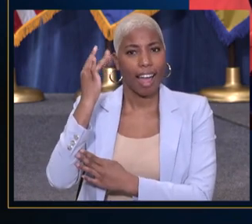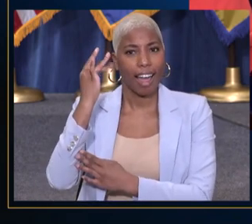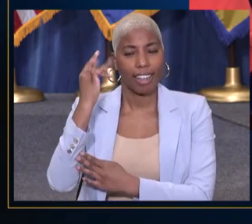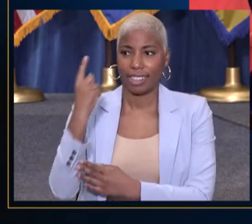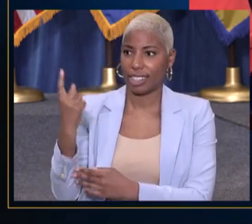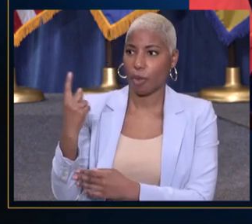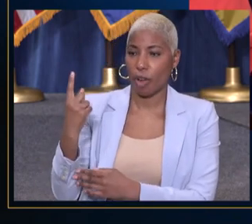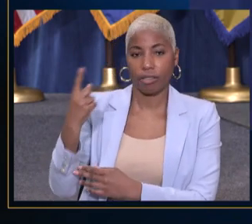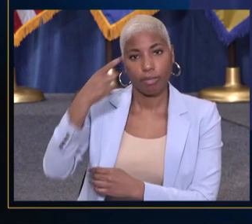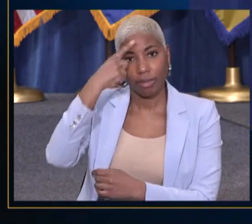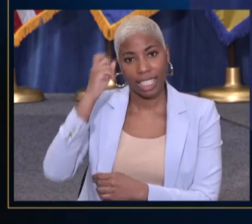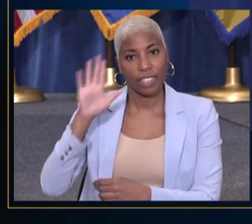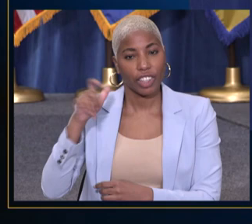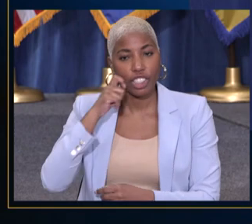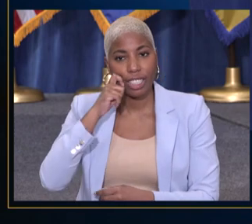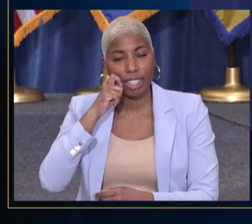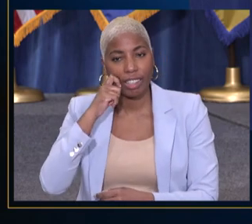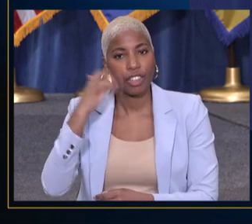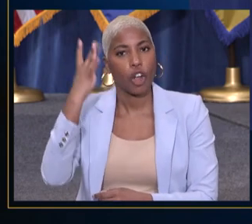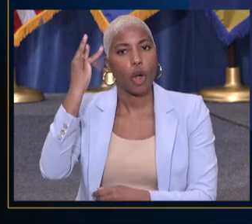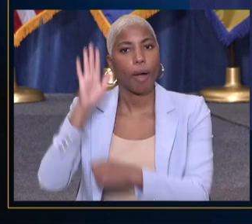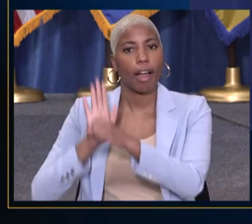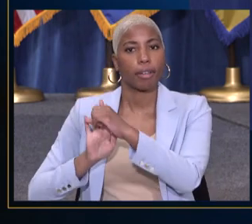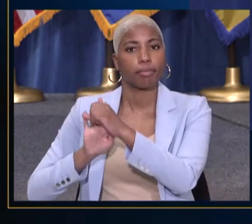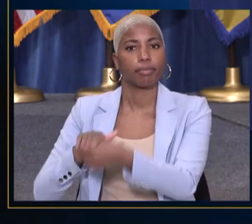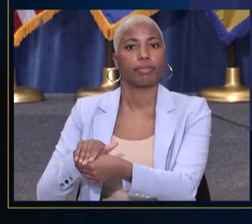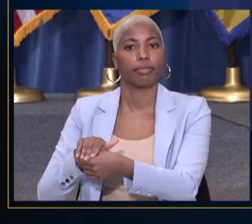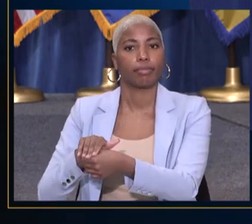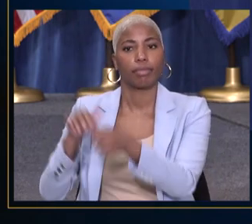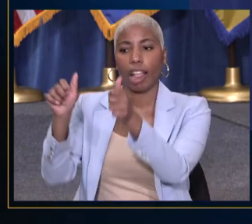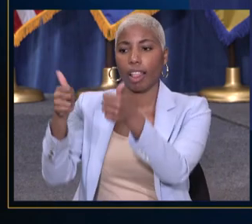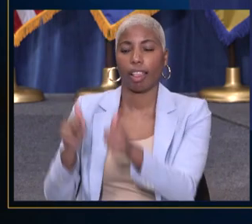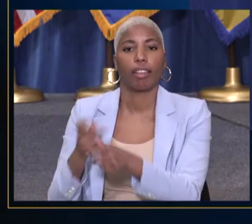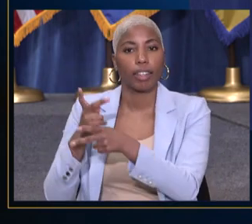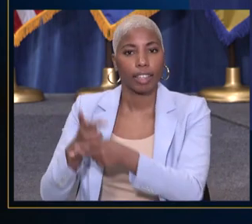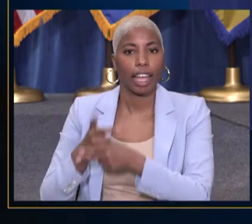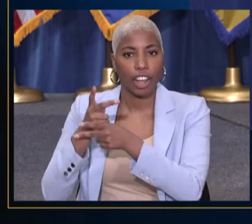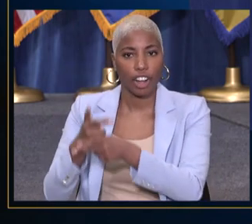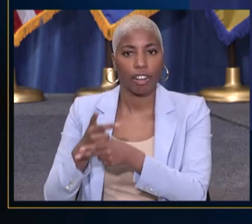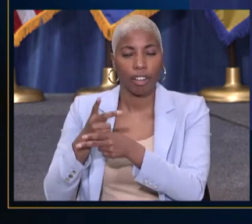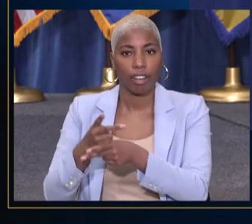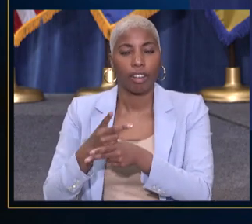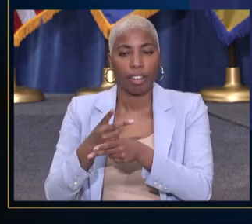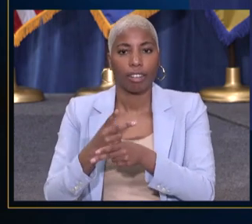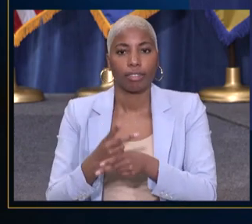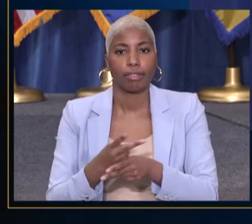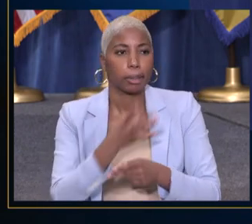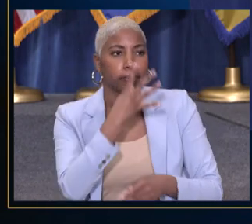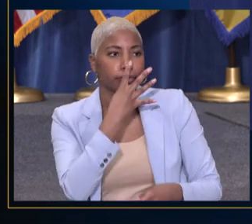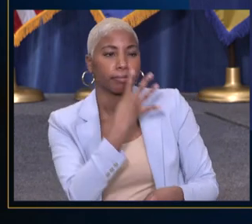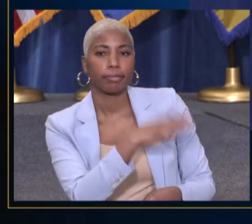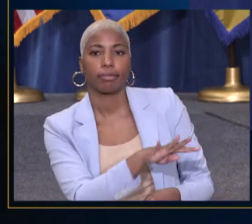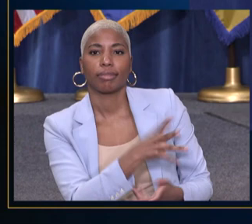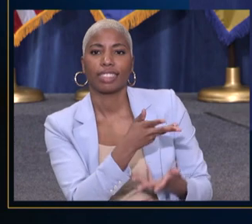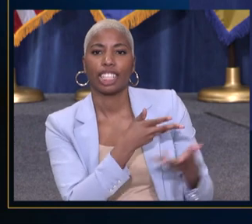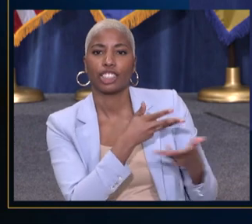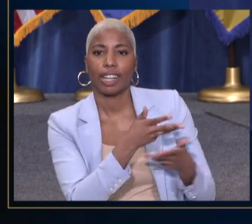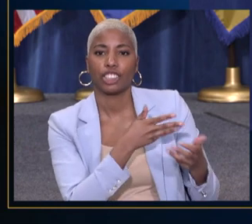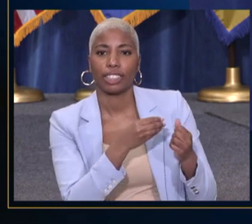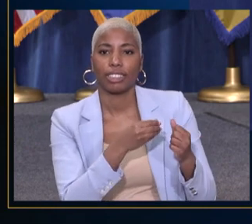because of their skin color, why do they get poor care? Do they get poor interactions in a hospital or